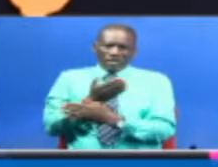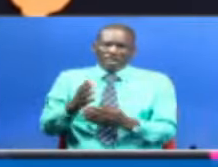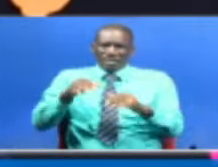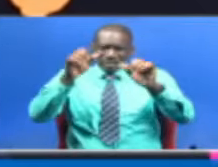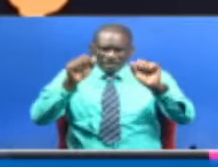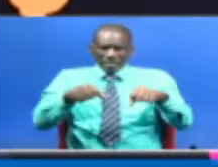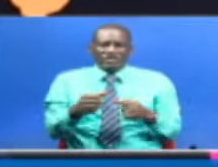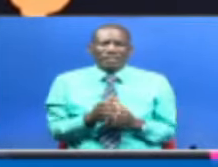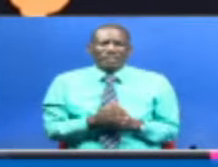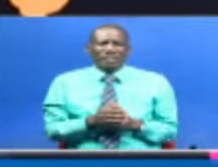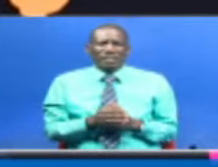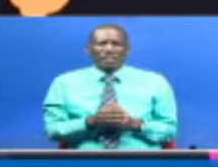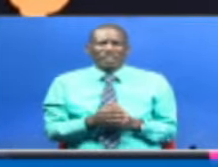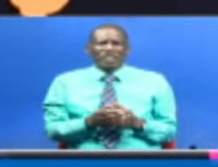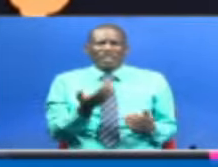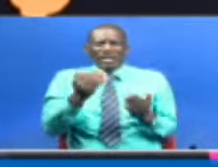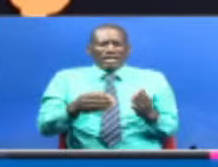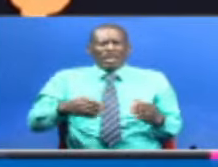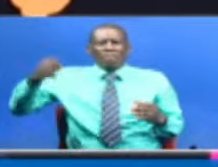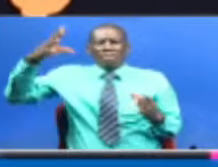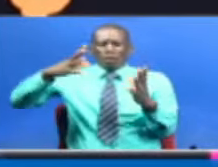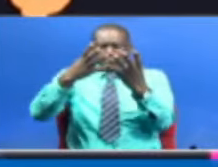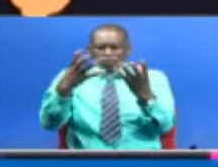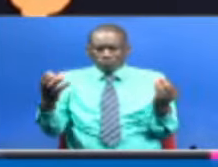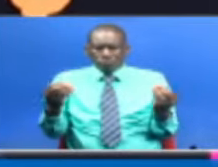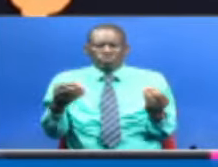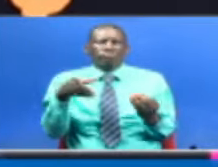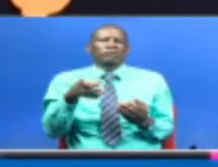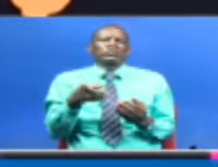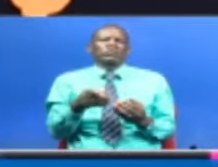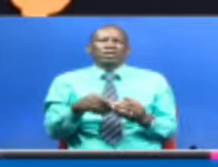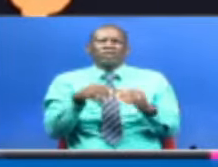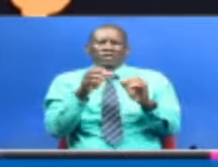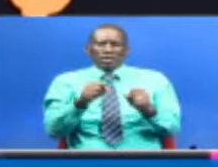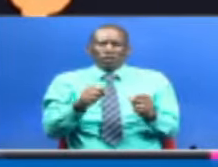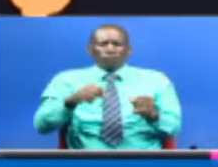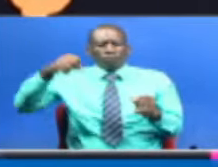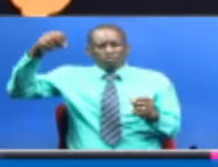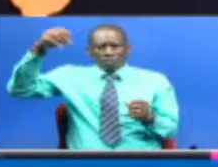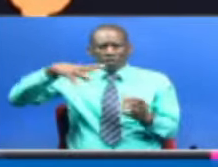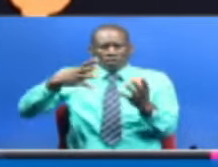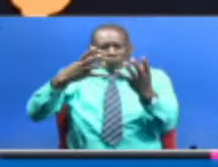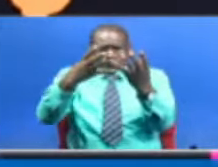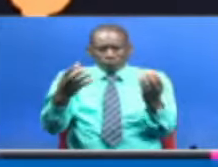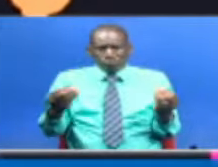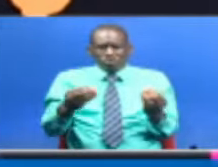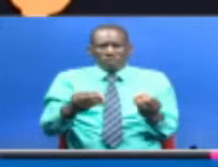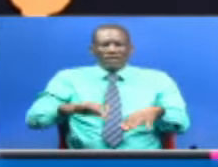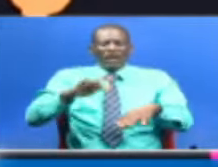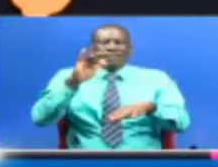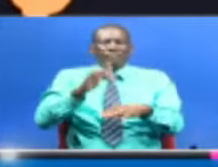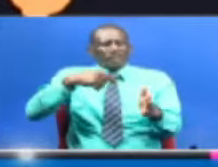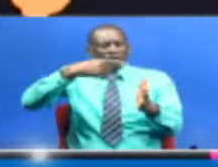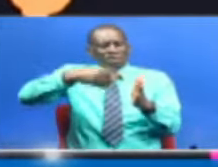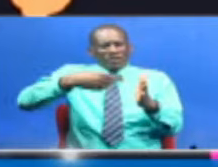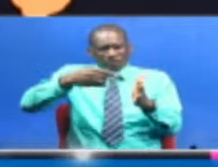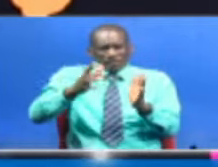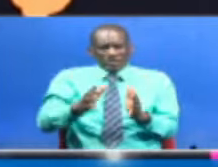course, any form of blackout or interruption in power directly does, in fact, manufacturers,